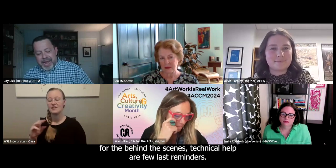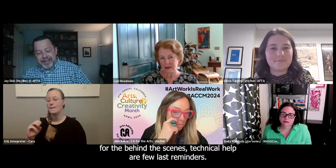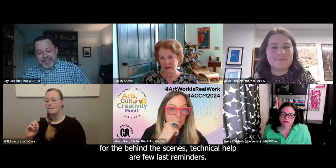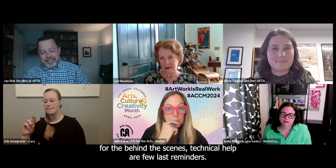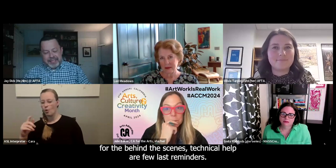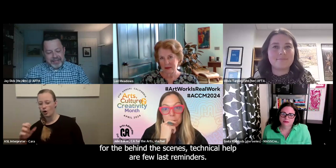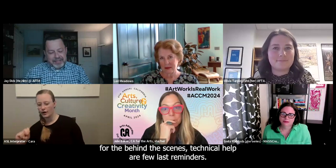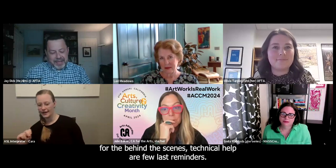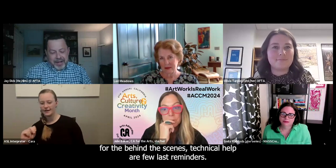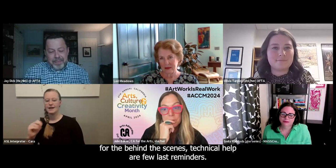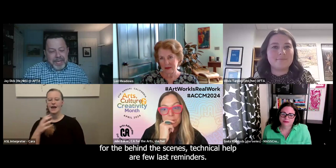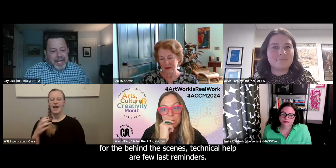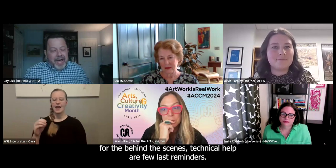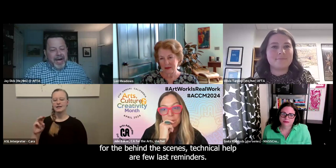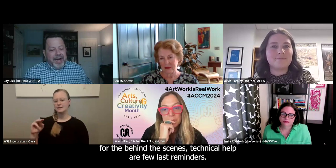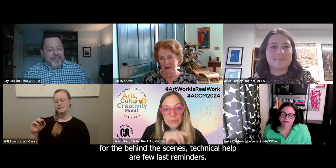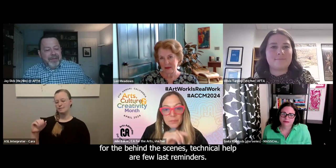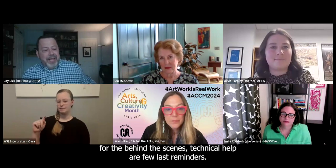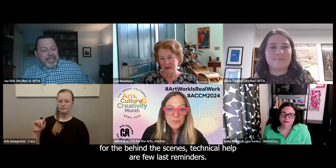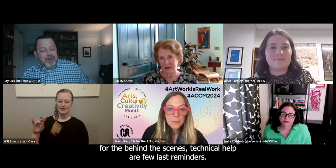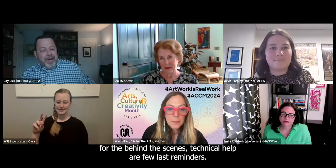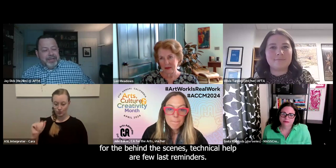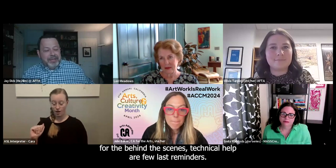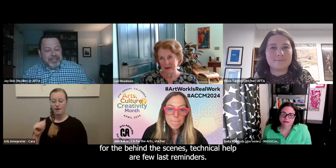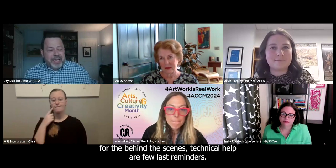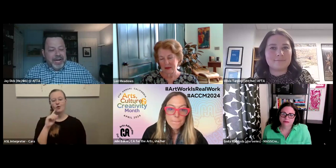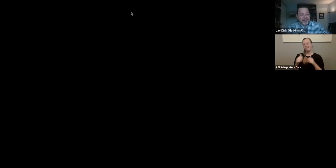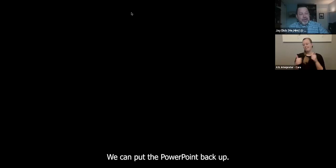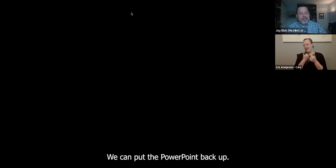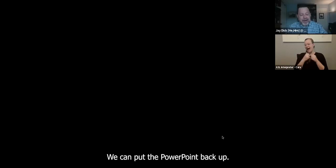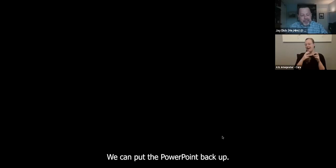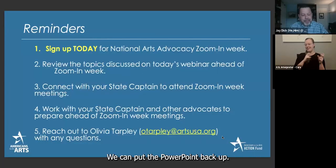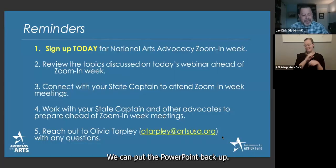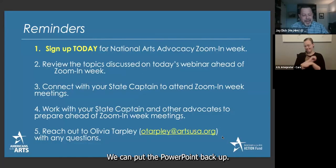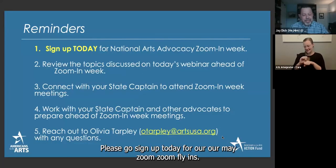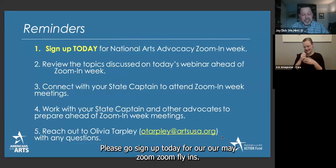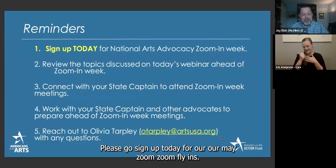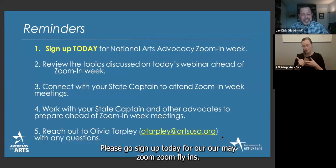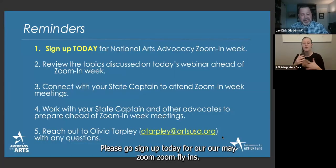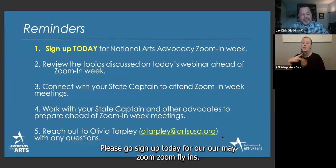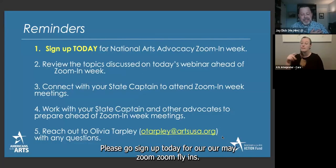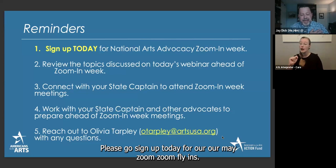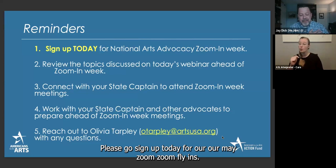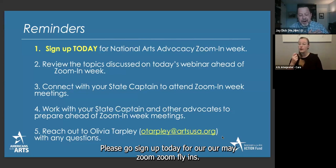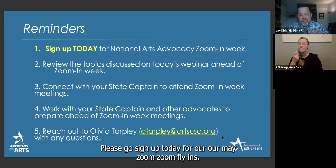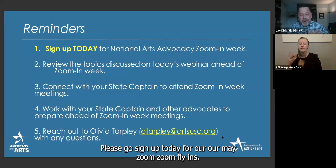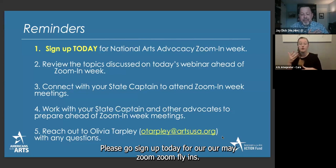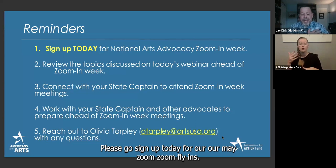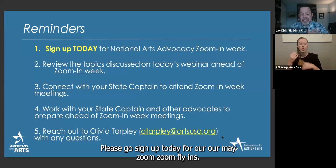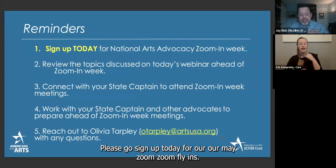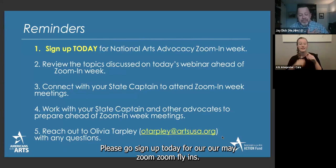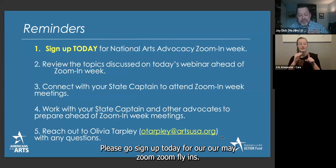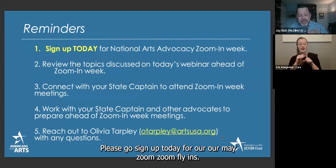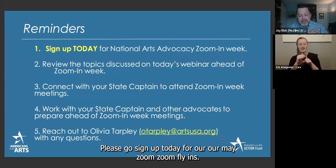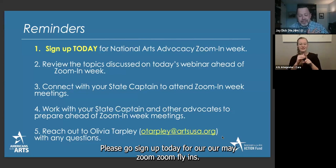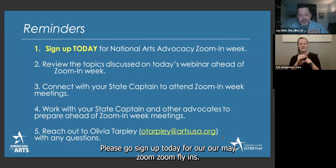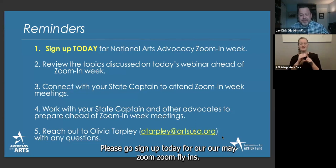for the behind the scenes technical help. A few last reminders, if we can put the PowerPoint back up, please go sign up today for our